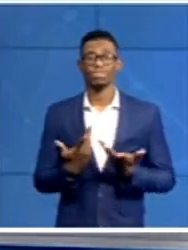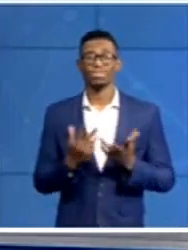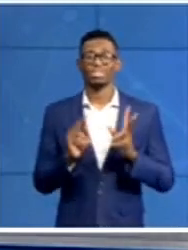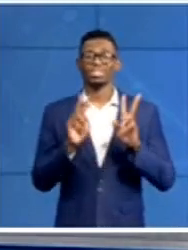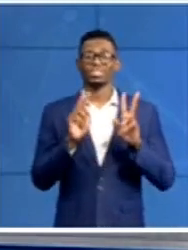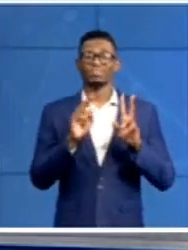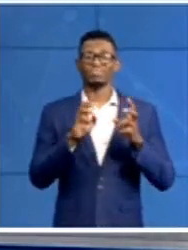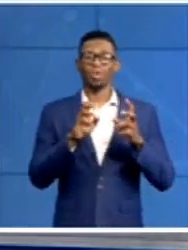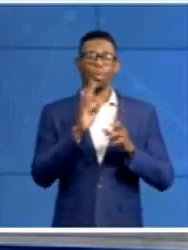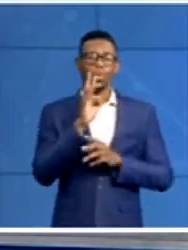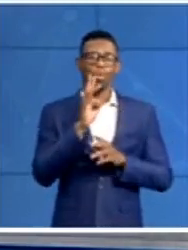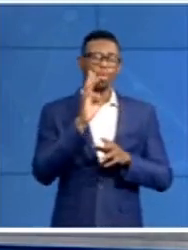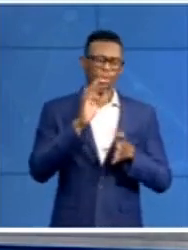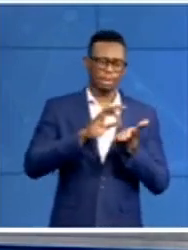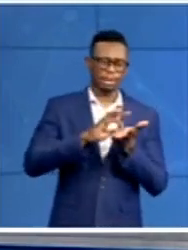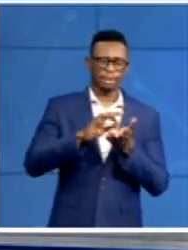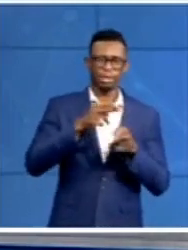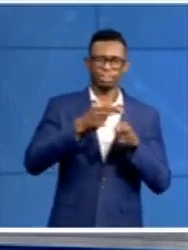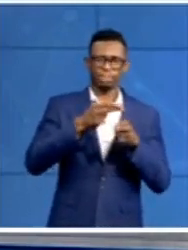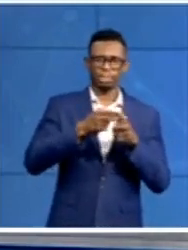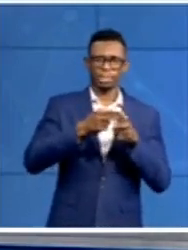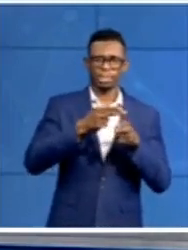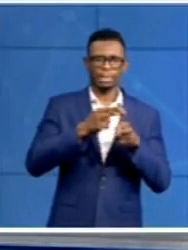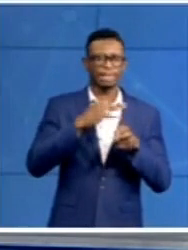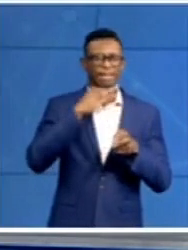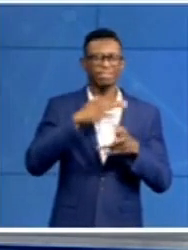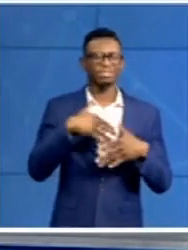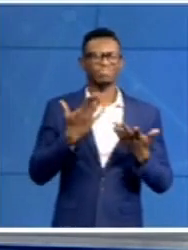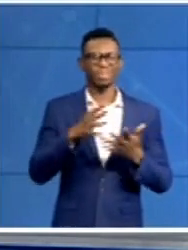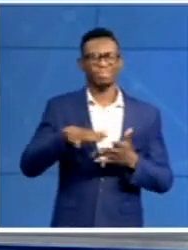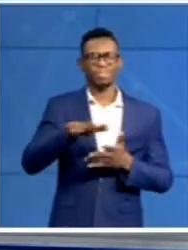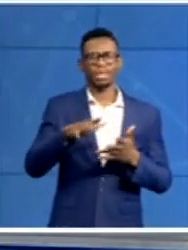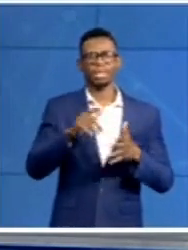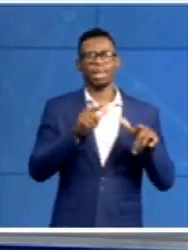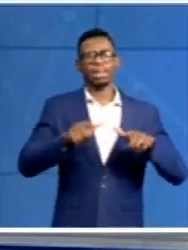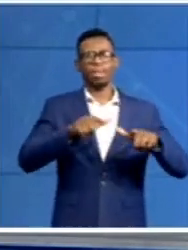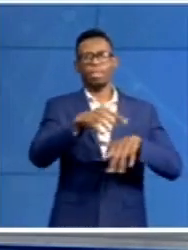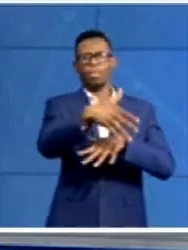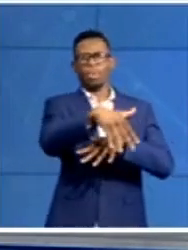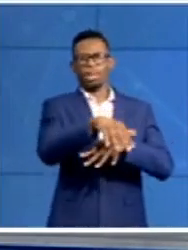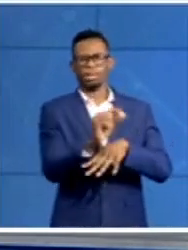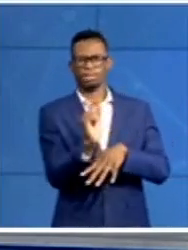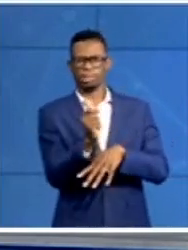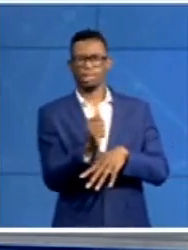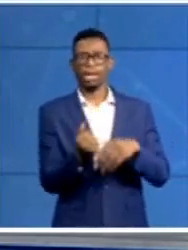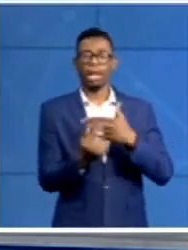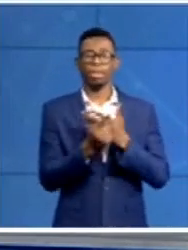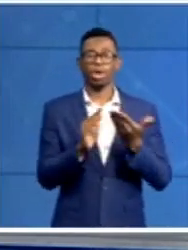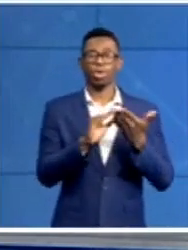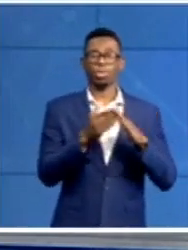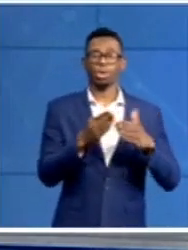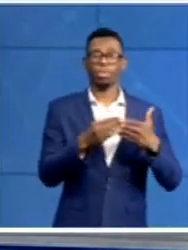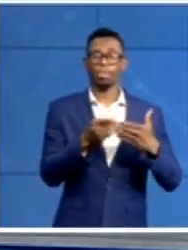Madombidzha area outside Louis Trichardt in Limpopo has led to community members inventing their own makeshift